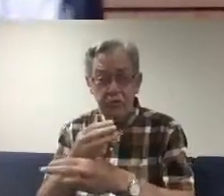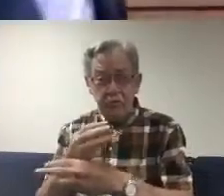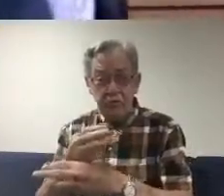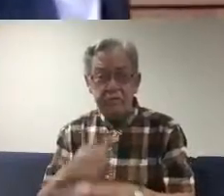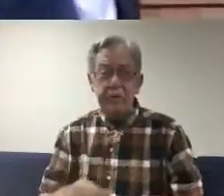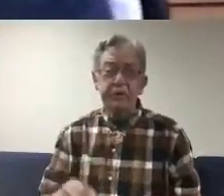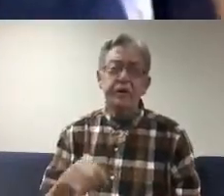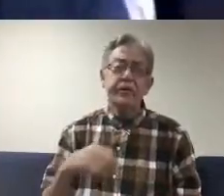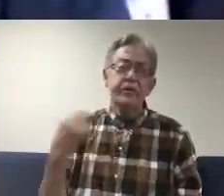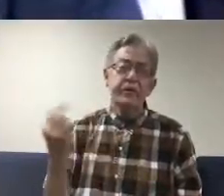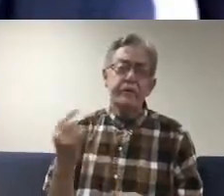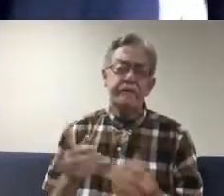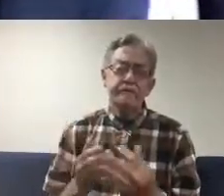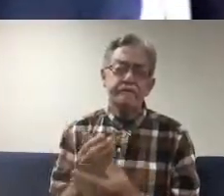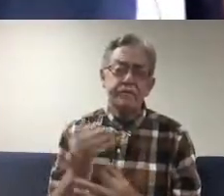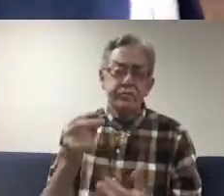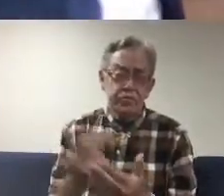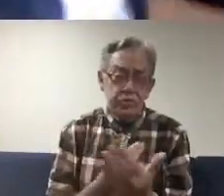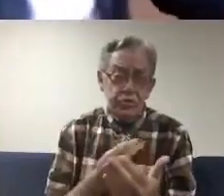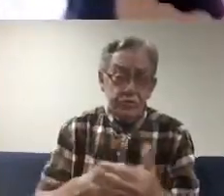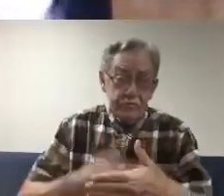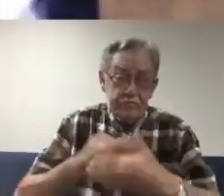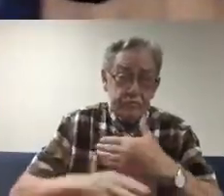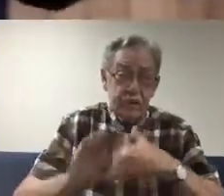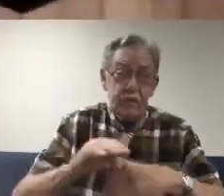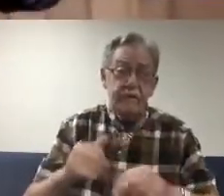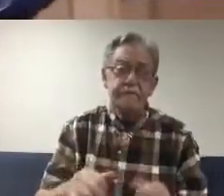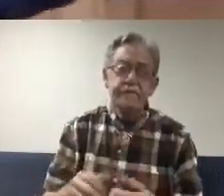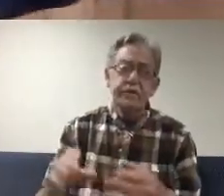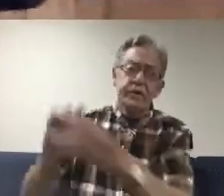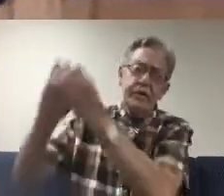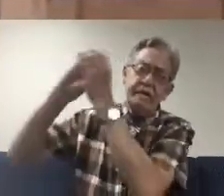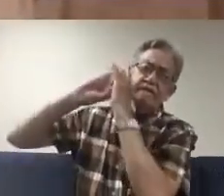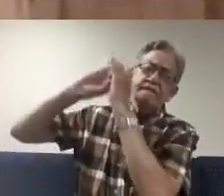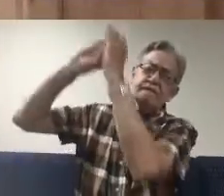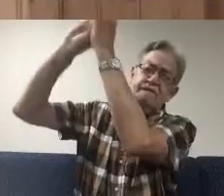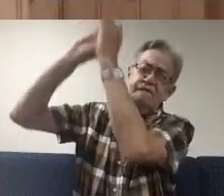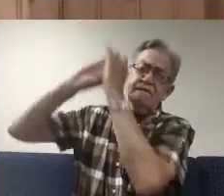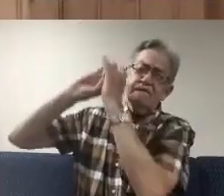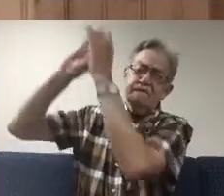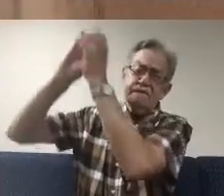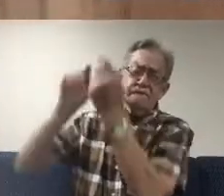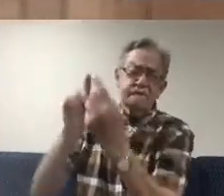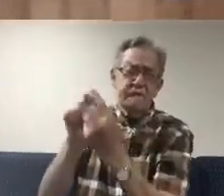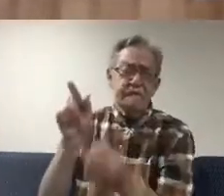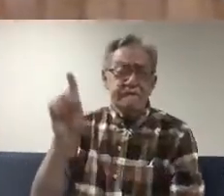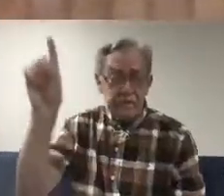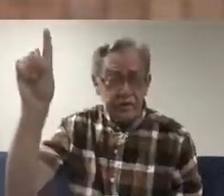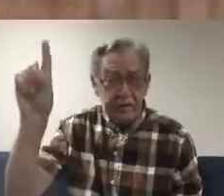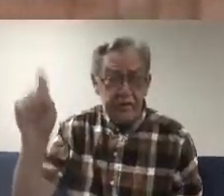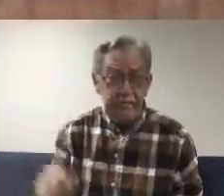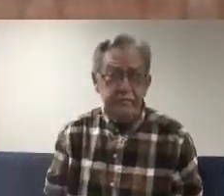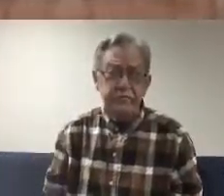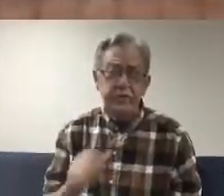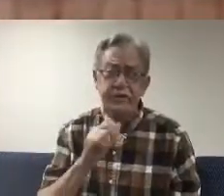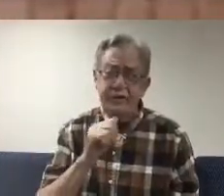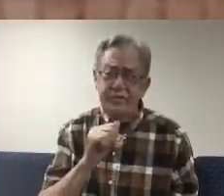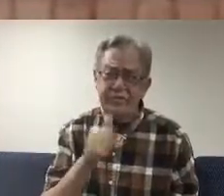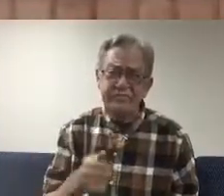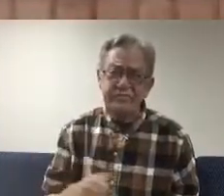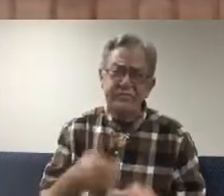like transgenderism, and it's actually risen it up and said that that is completely normal. You're born this way. And I'm not going to